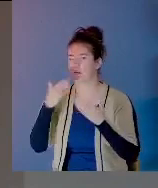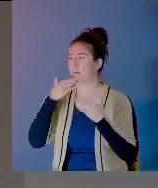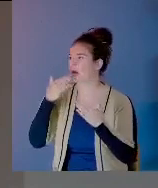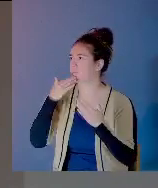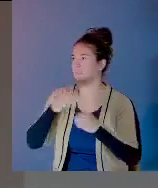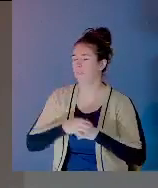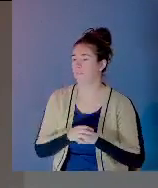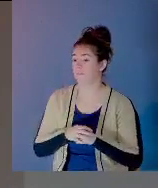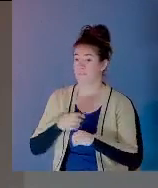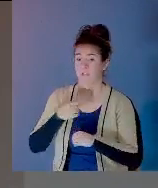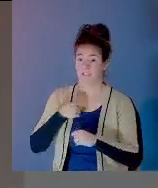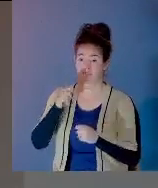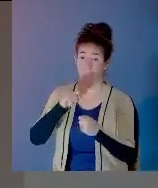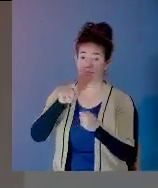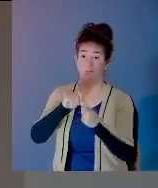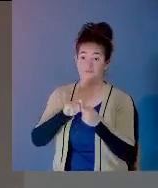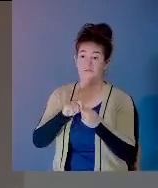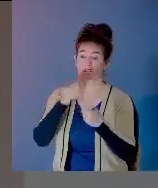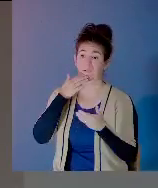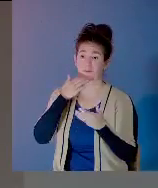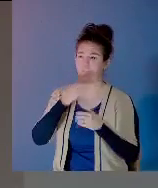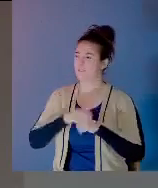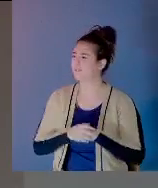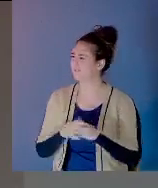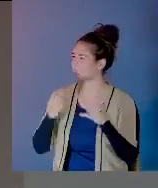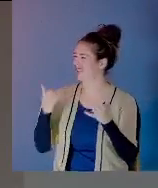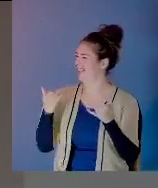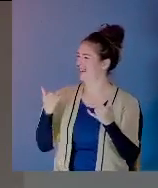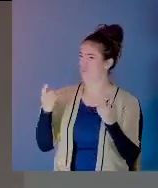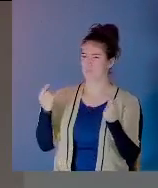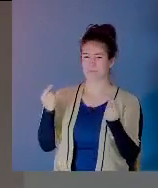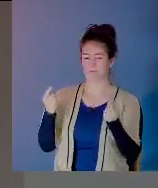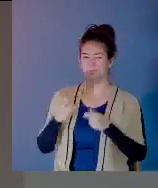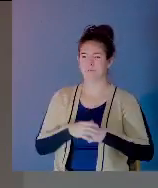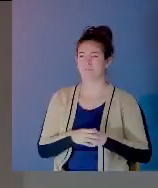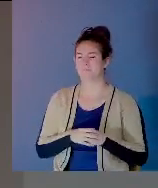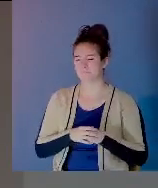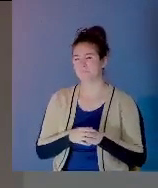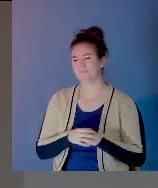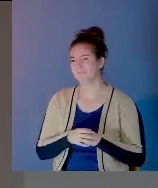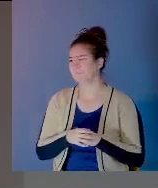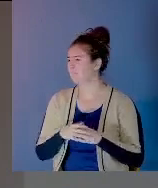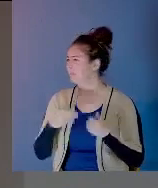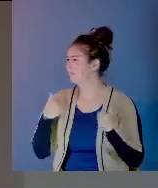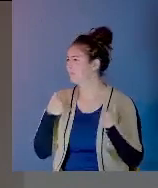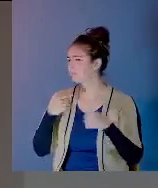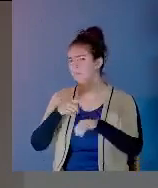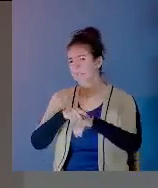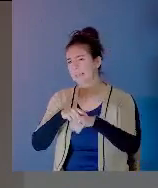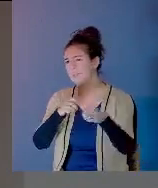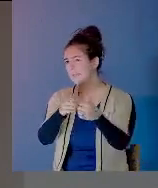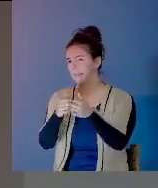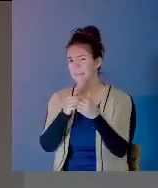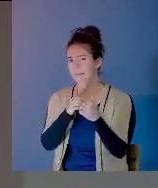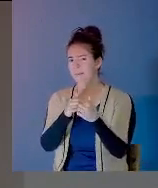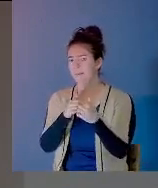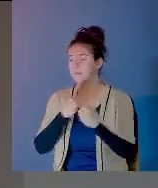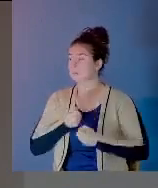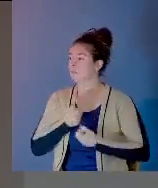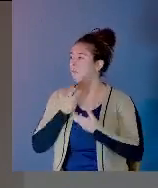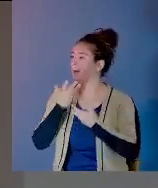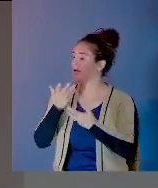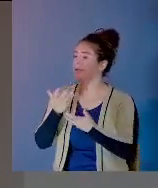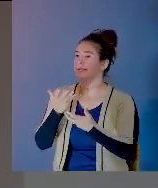And so what we thought we would do today as a church is just spend some time together, just expressing our gratitude to our